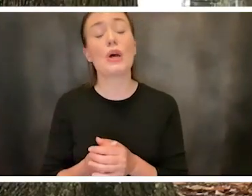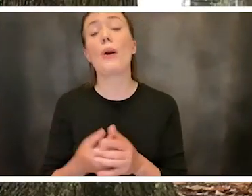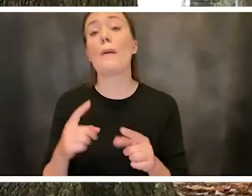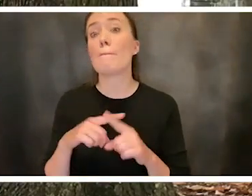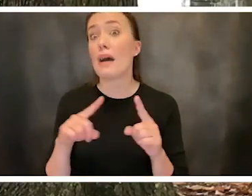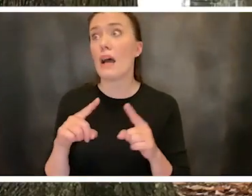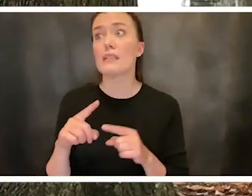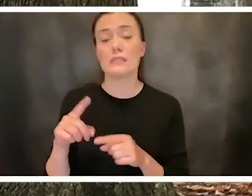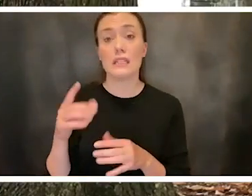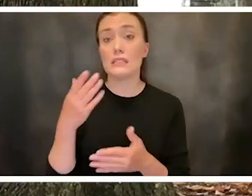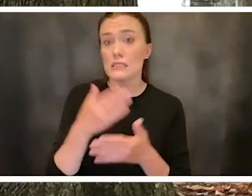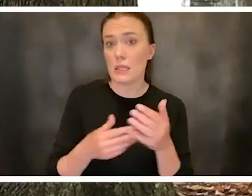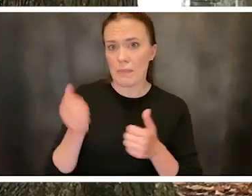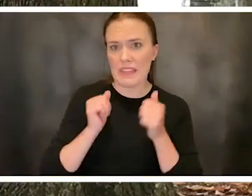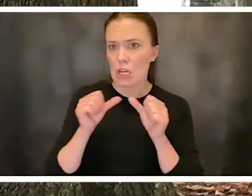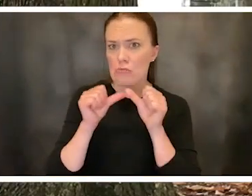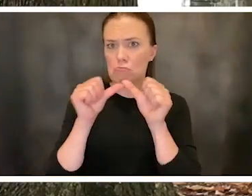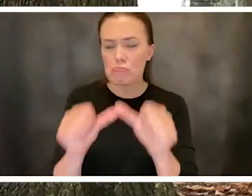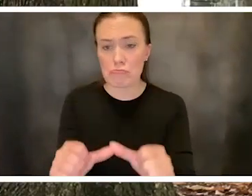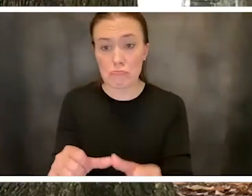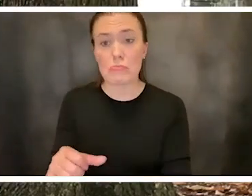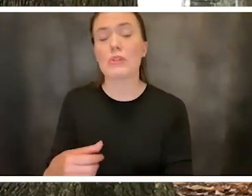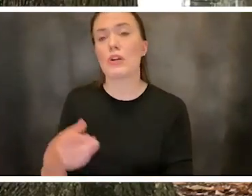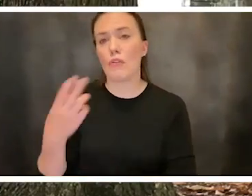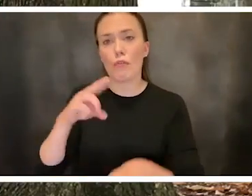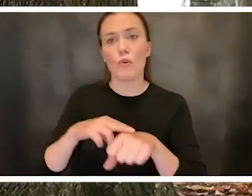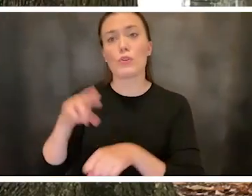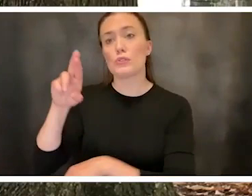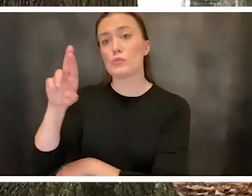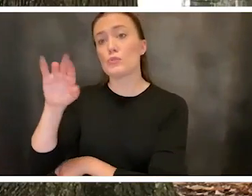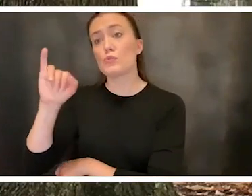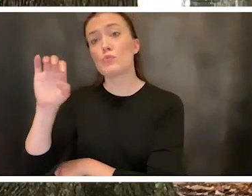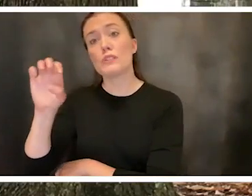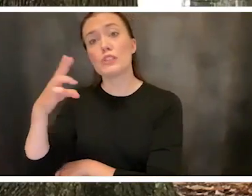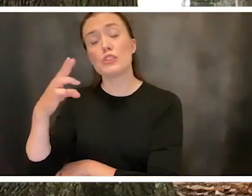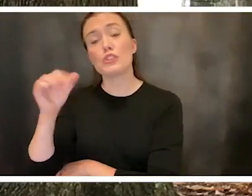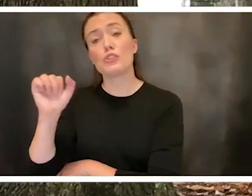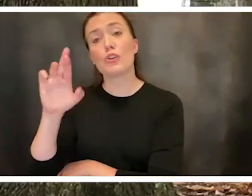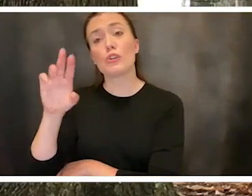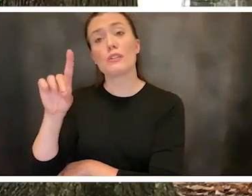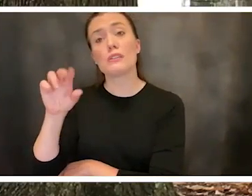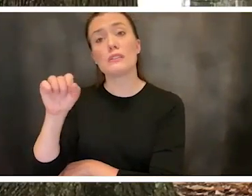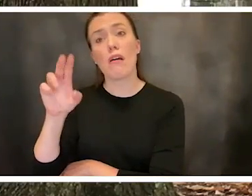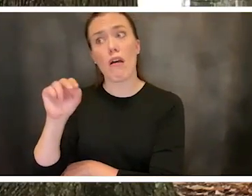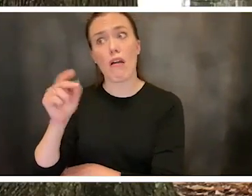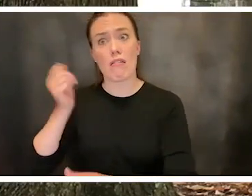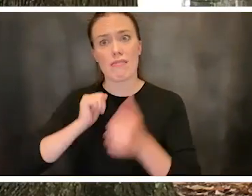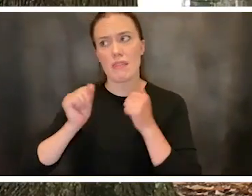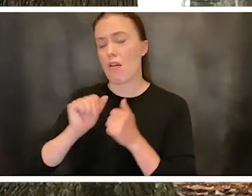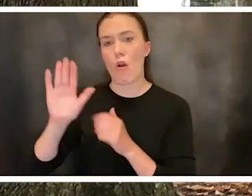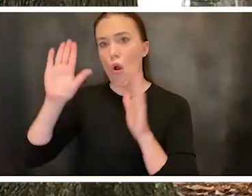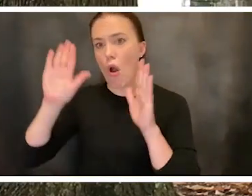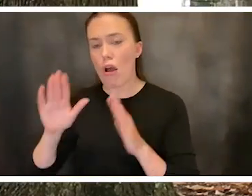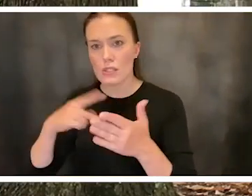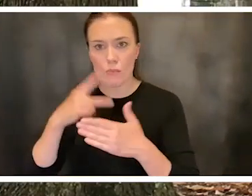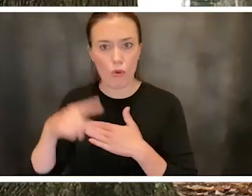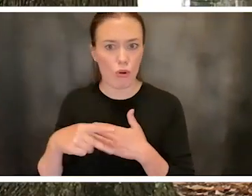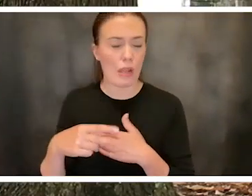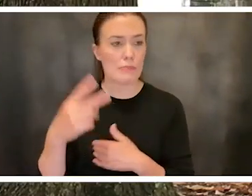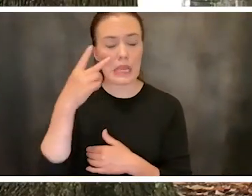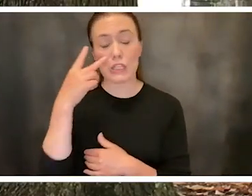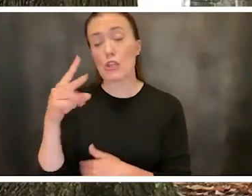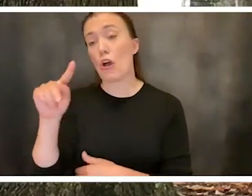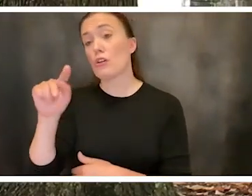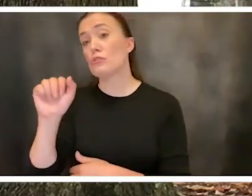and they've been great. So we have Richardson Auditorium, courtesy of Princeton University, has fantastic programs and have for years up there. So Talking Heads there